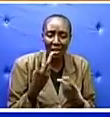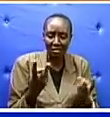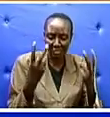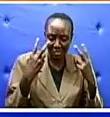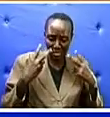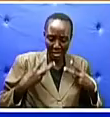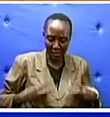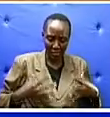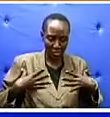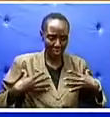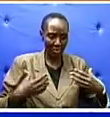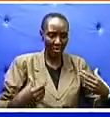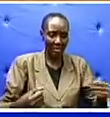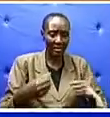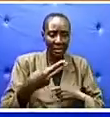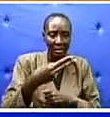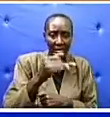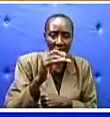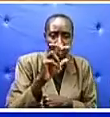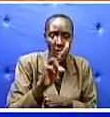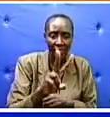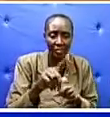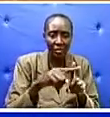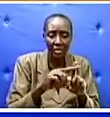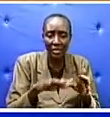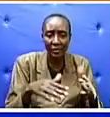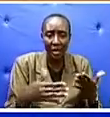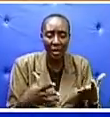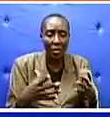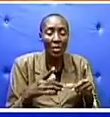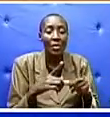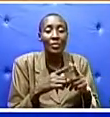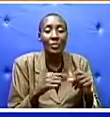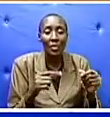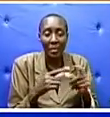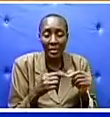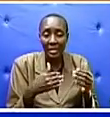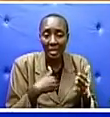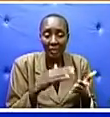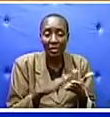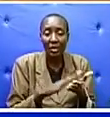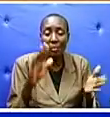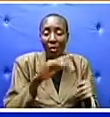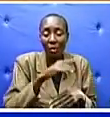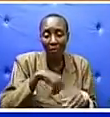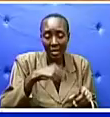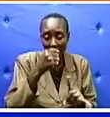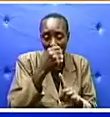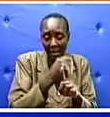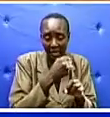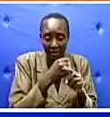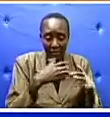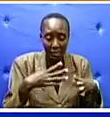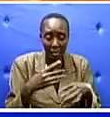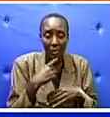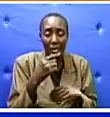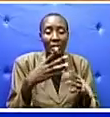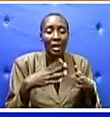HIV positive. So the message that we still should go out there, more of us activists should go out there and tell people, you know